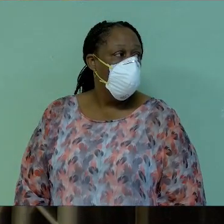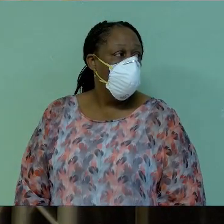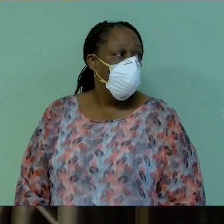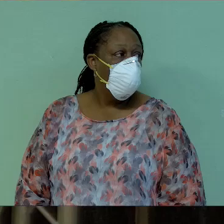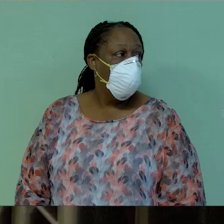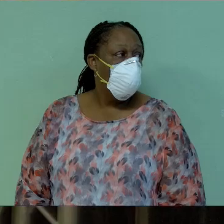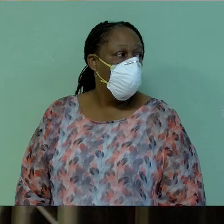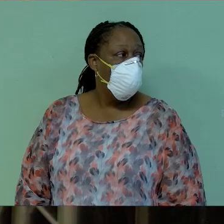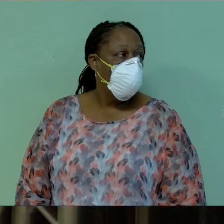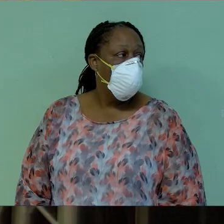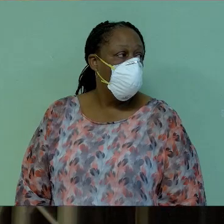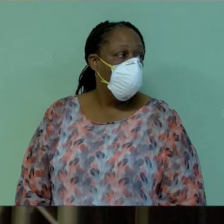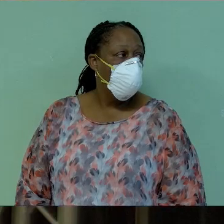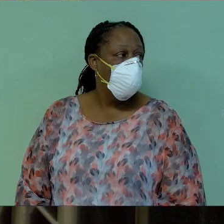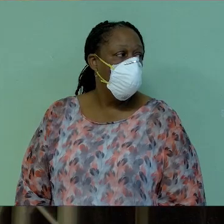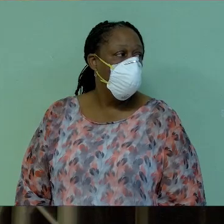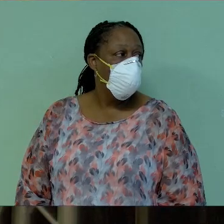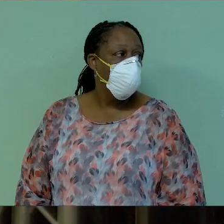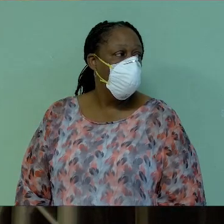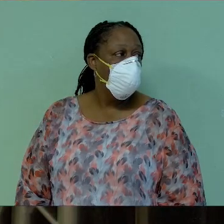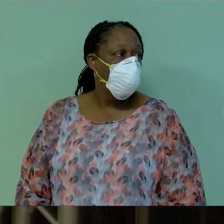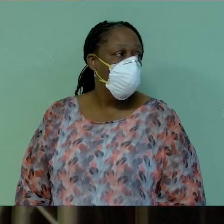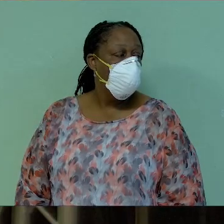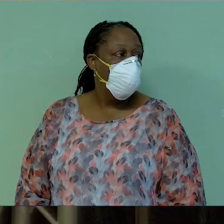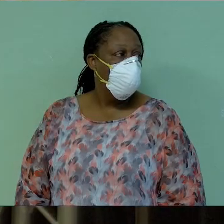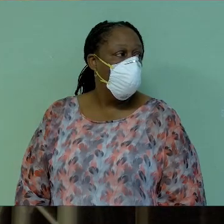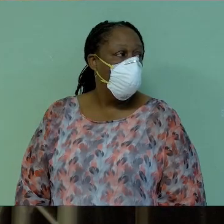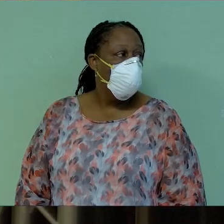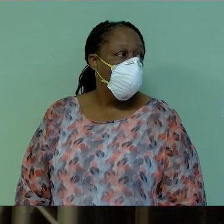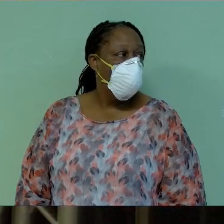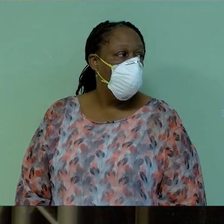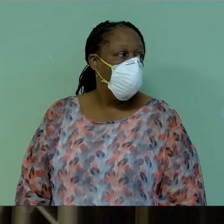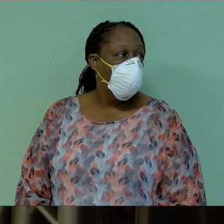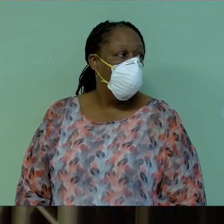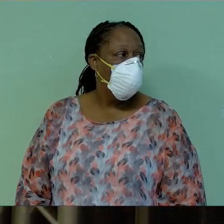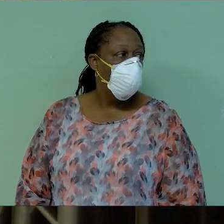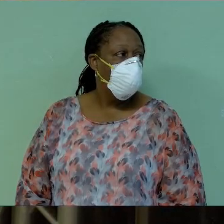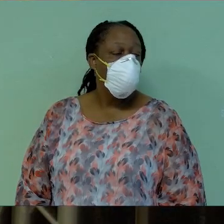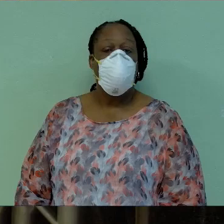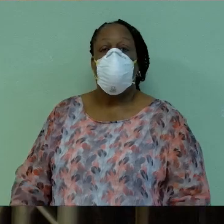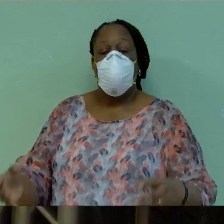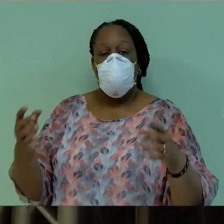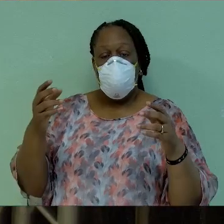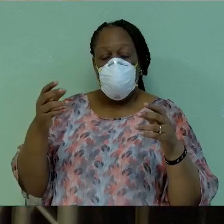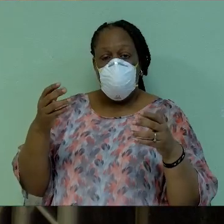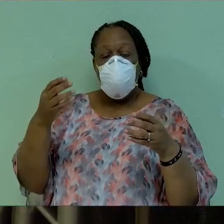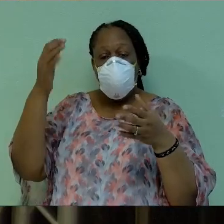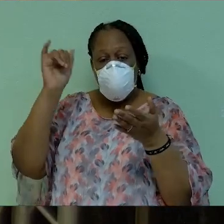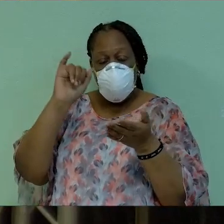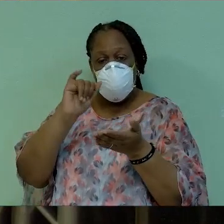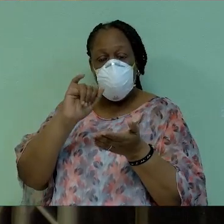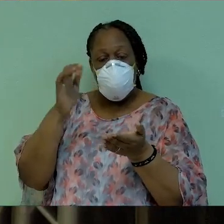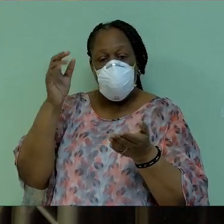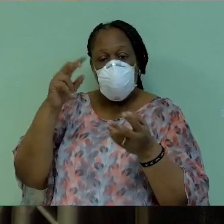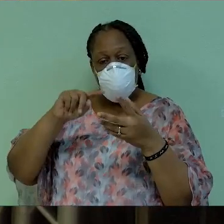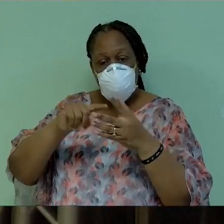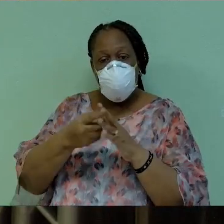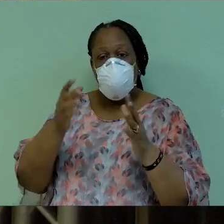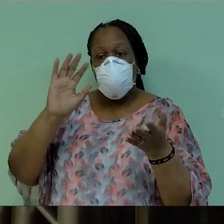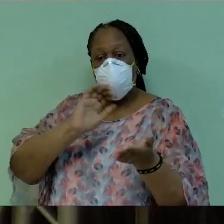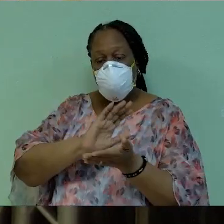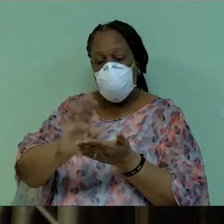began putting protocols in place in that we had general cleaning in Her Majesty's Prison. We would